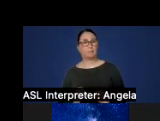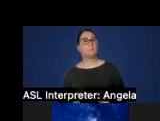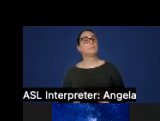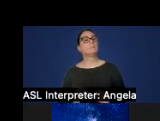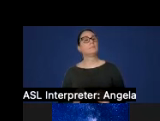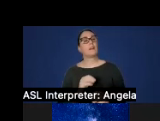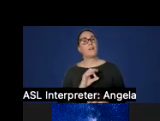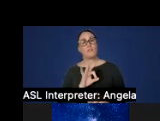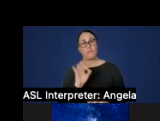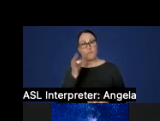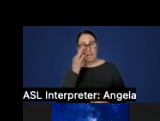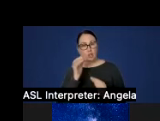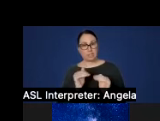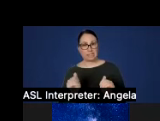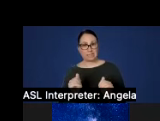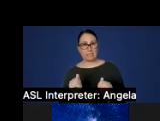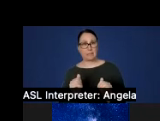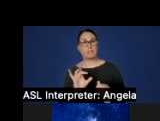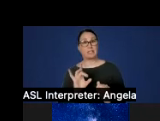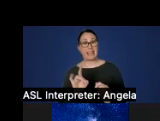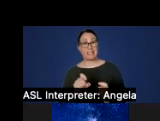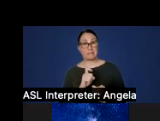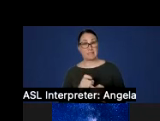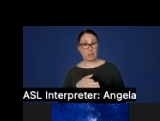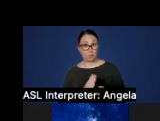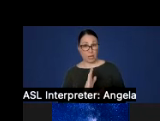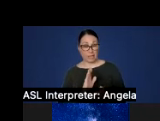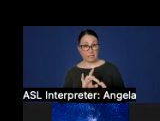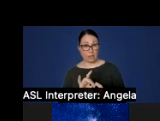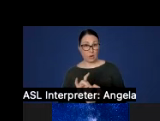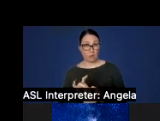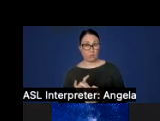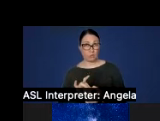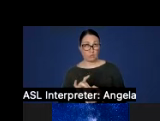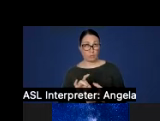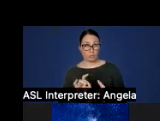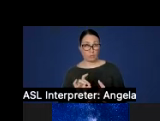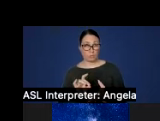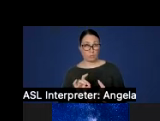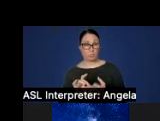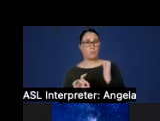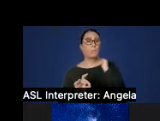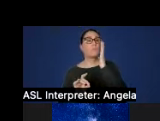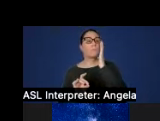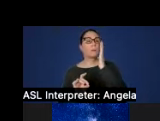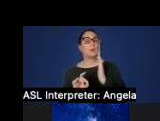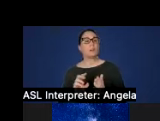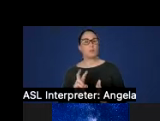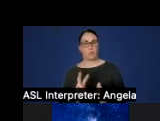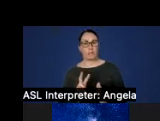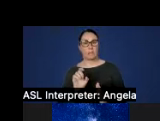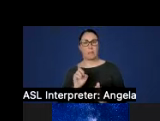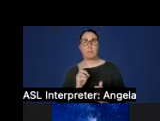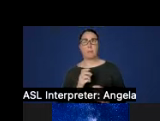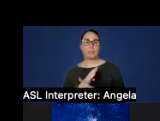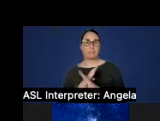In the federal system, there are 8 specific rights accorded to victims: that they be protected from the